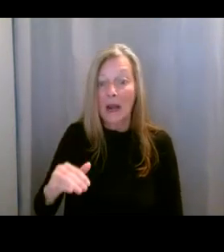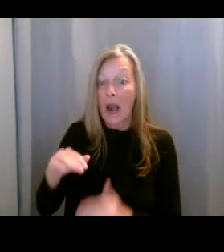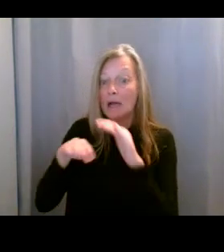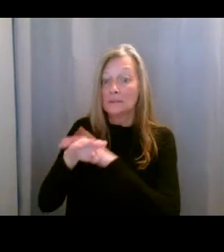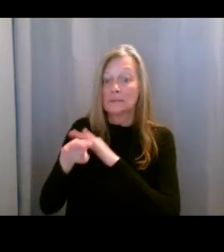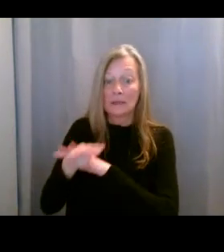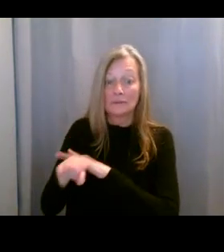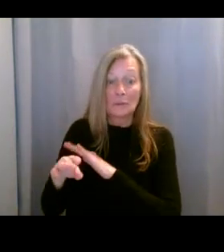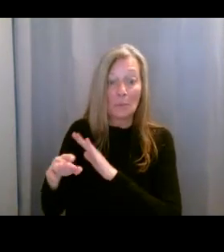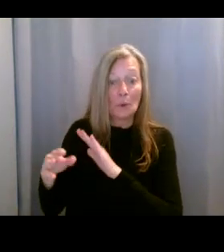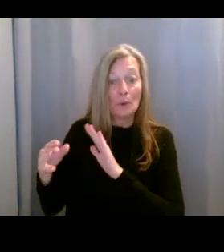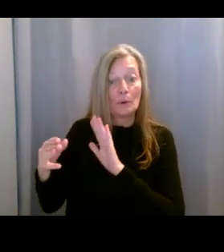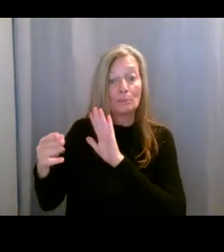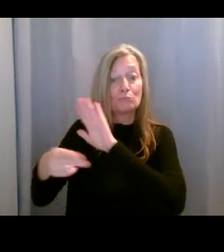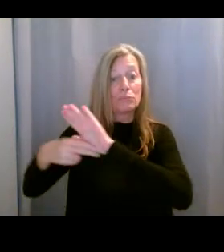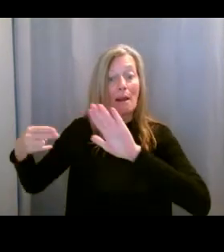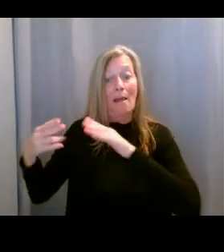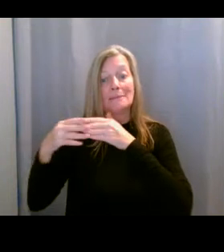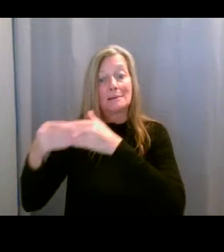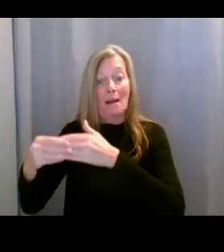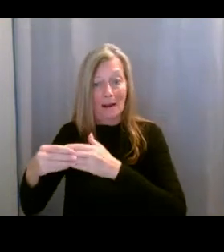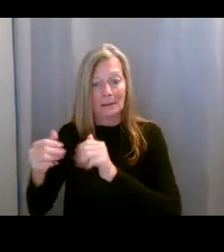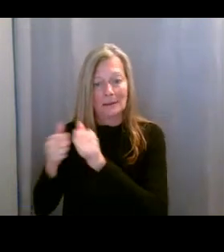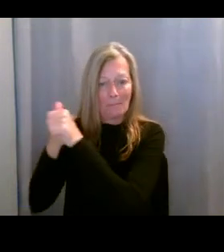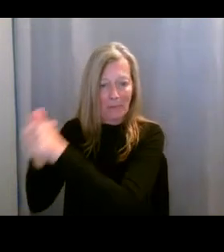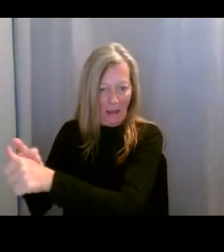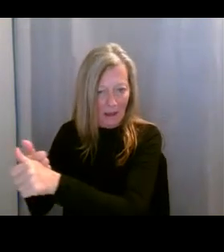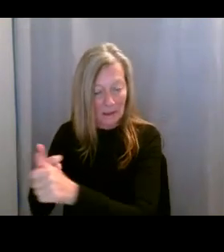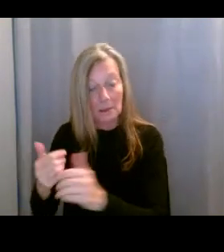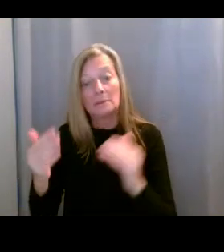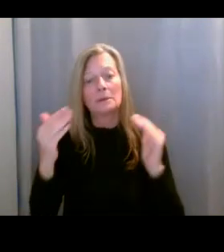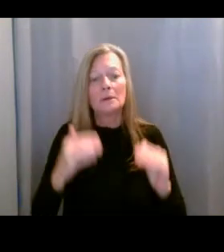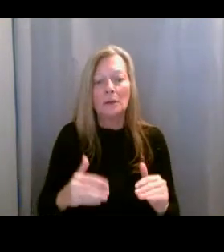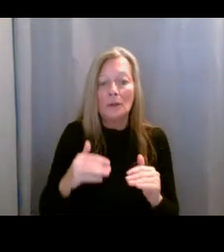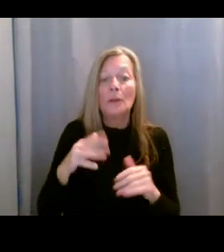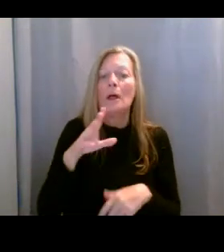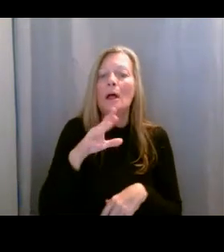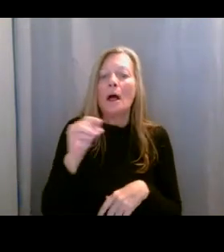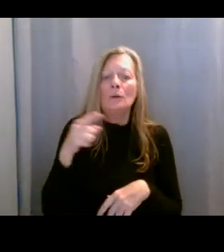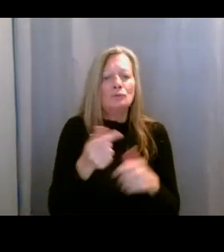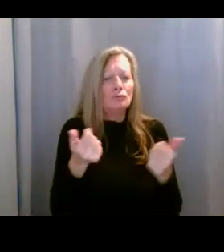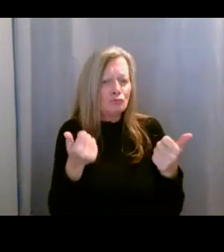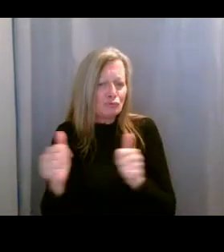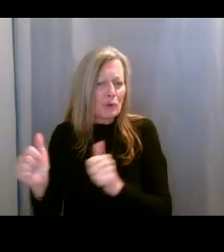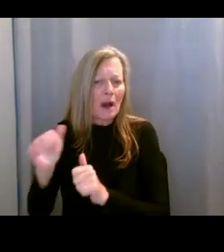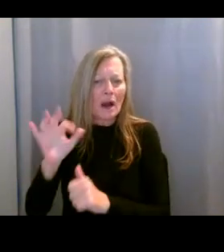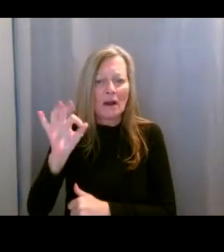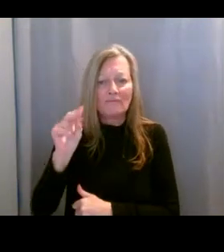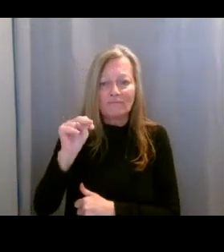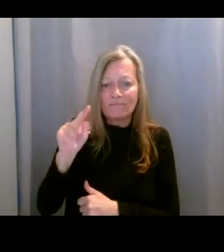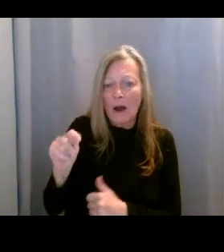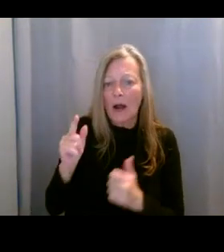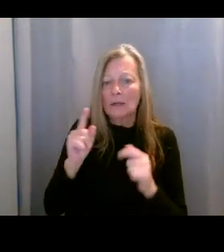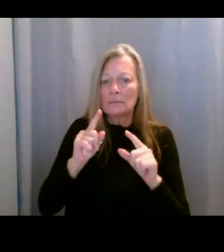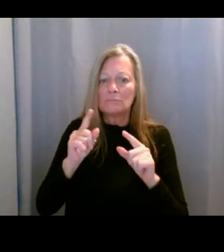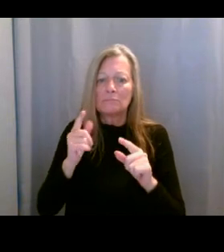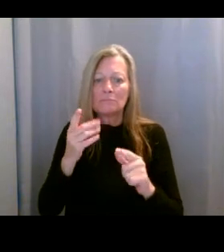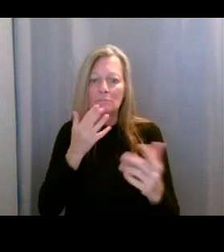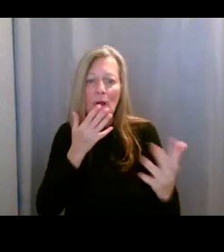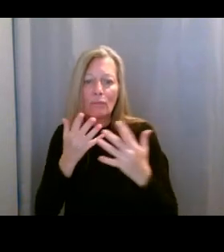brand colors also that will help with your design. And just keep in mind that SANS-SERIF, meaning without